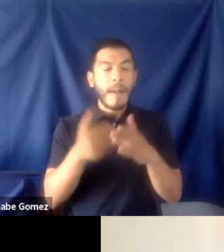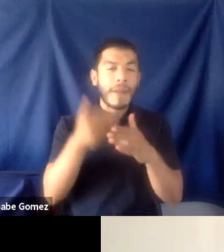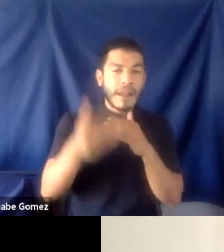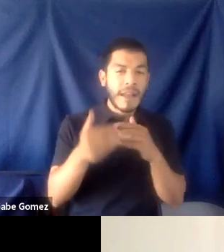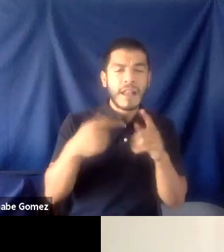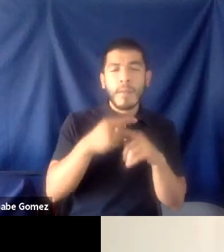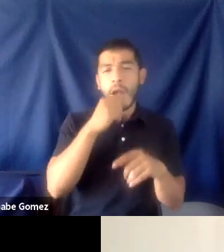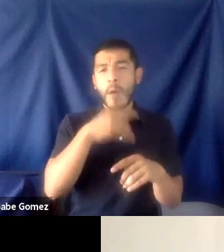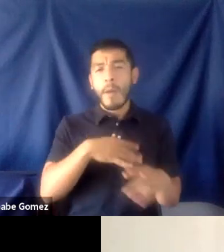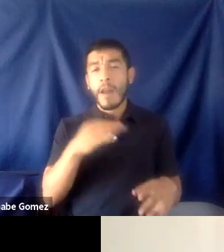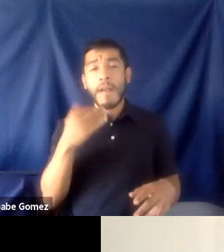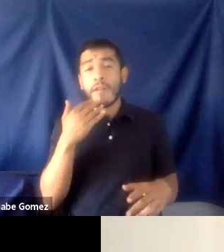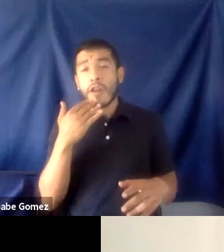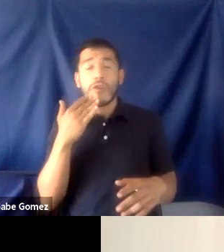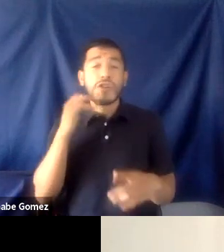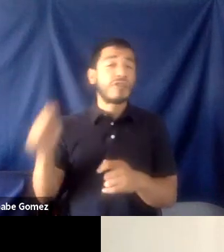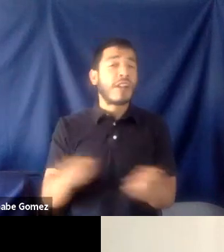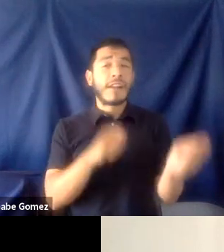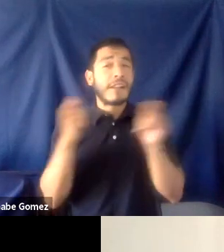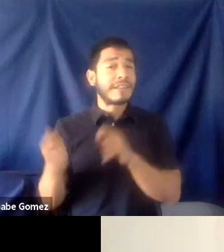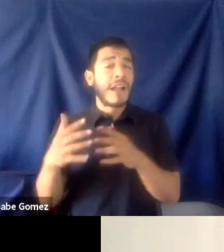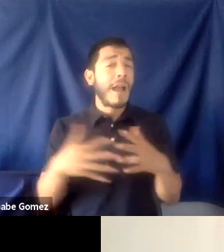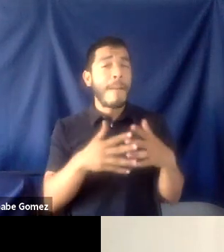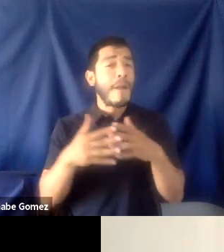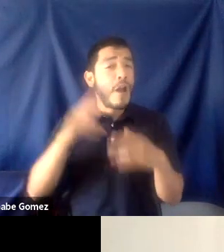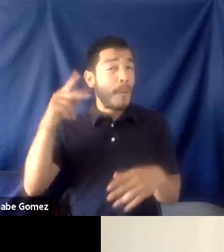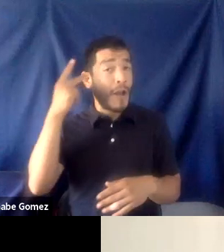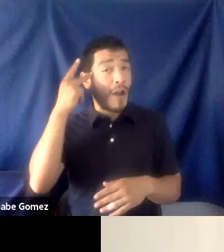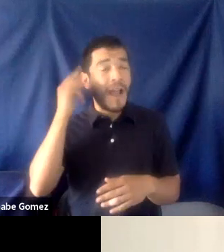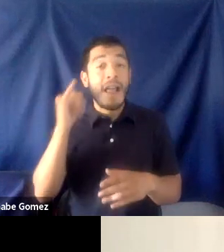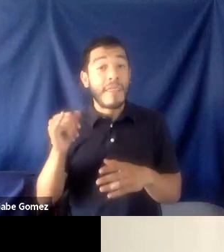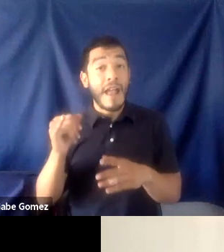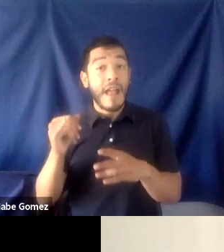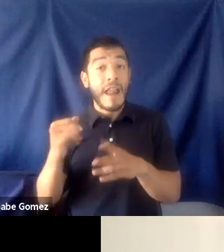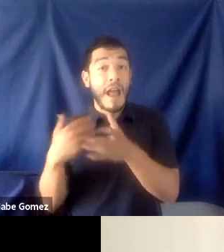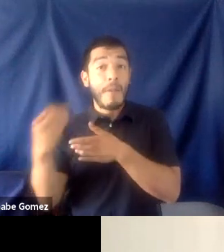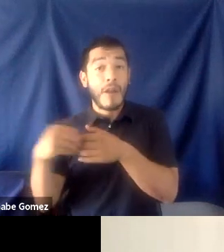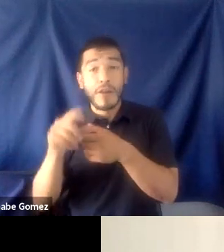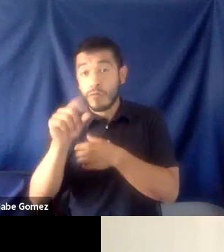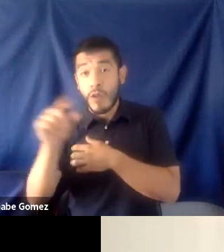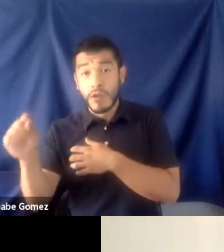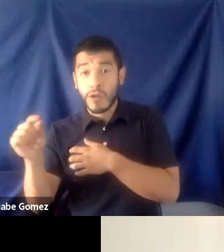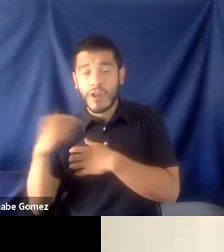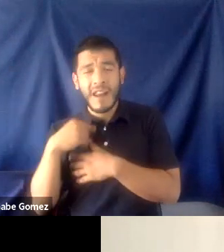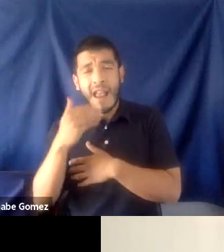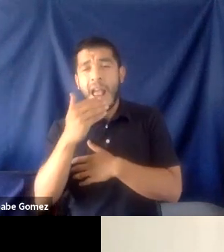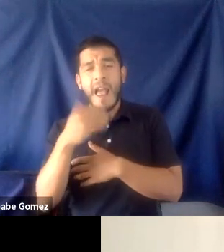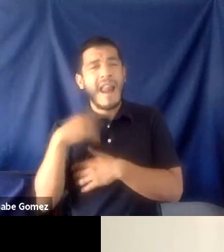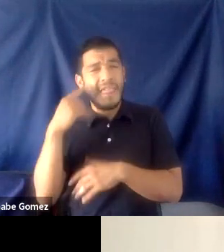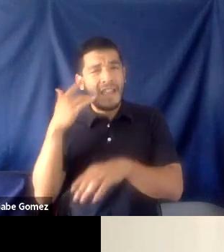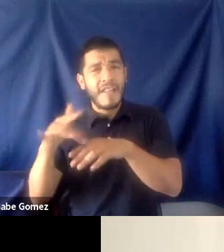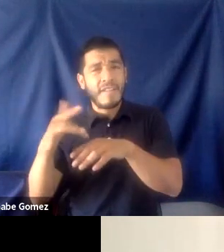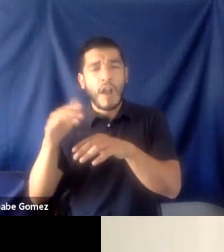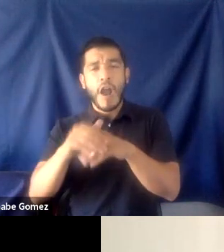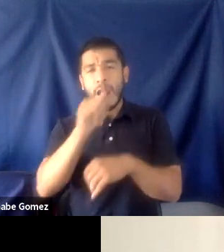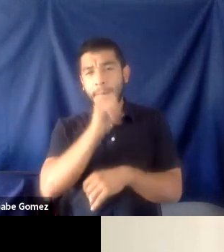transforming American politics, which came out in 2020, and I believe it's available on Amazon and many other